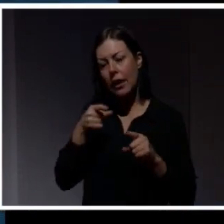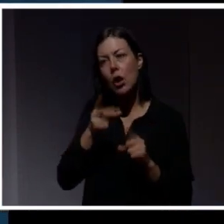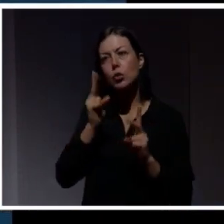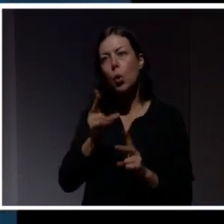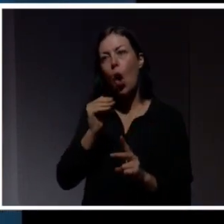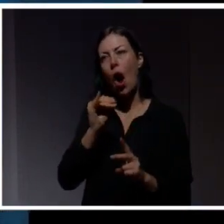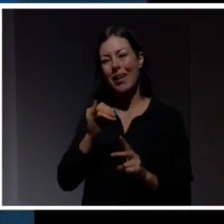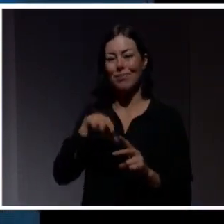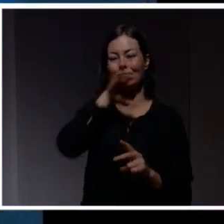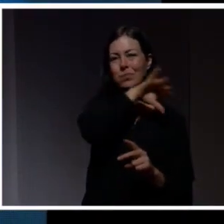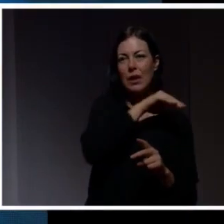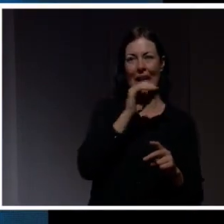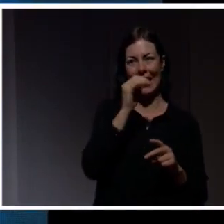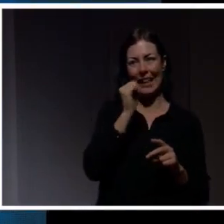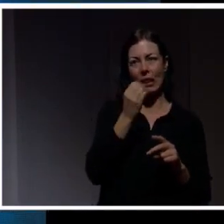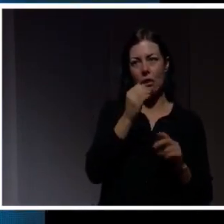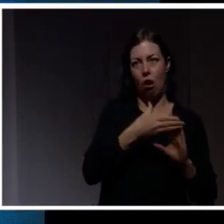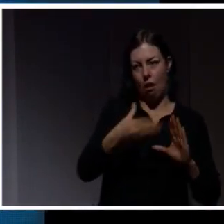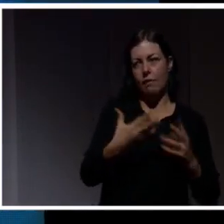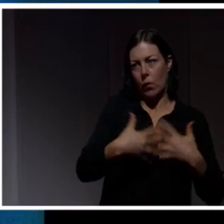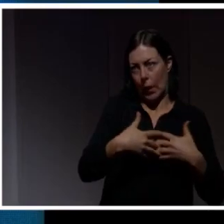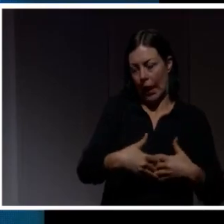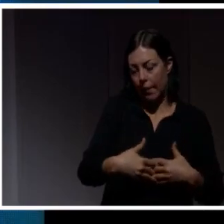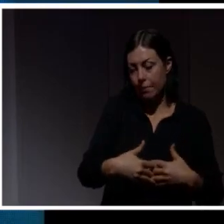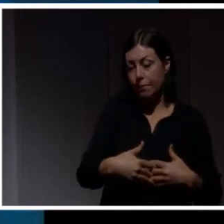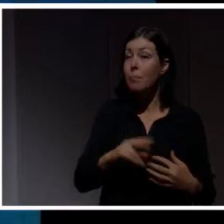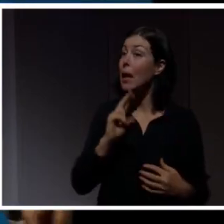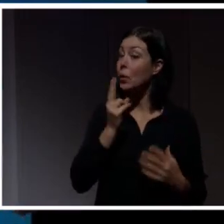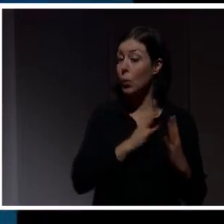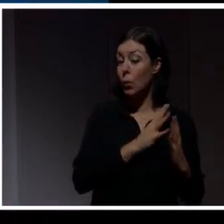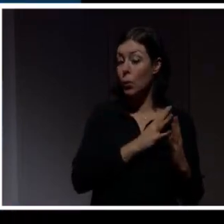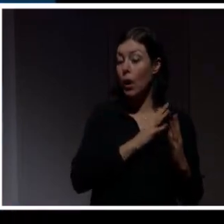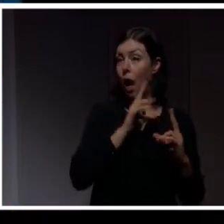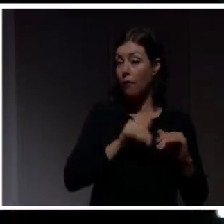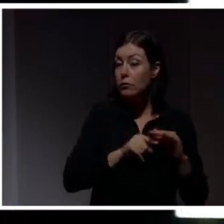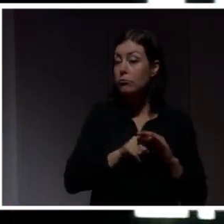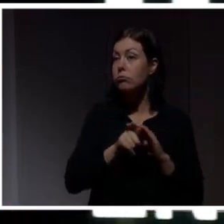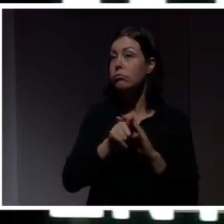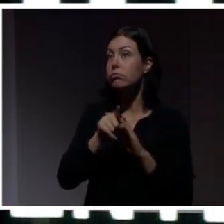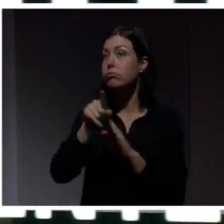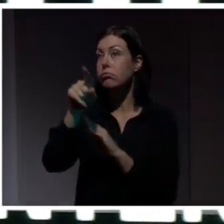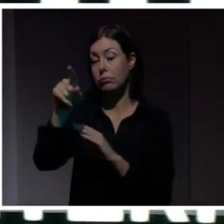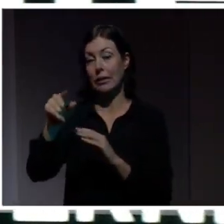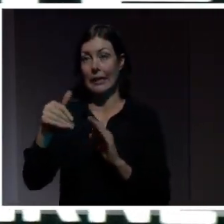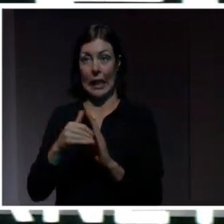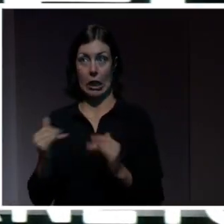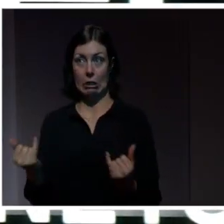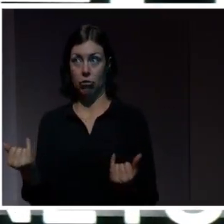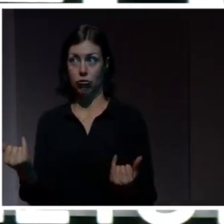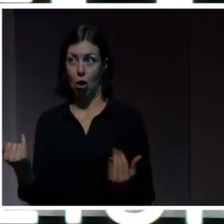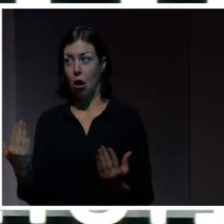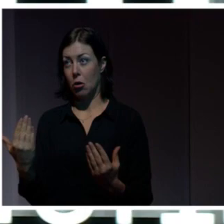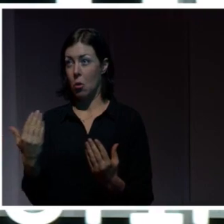AI in the 90s worked. Now, we're not in the 90s anymore. If we fast forward up to